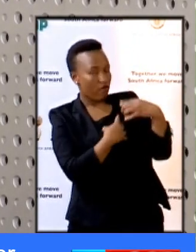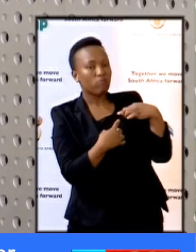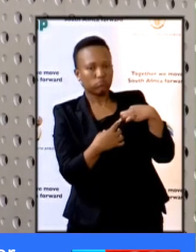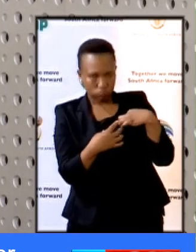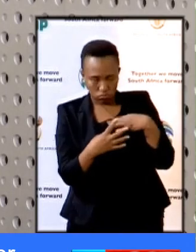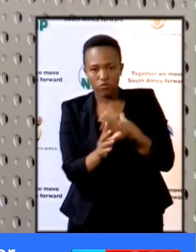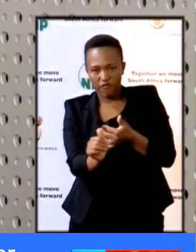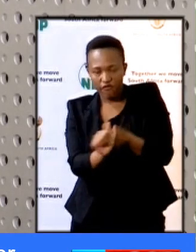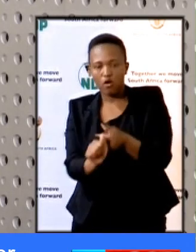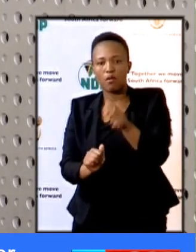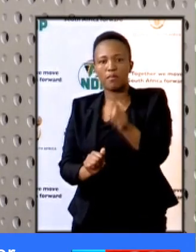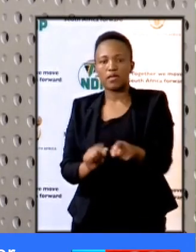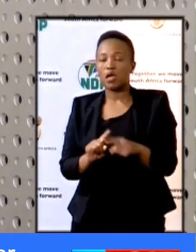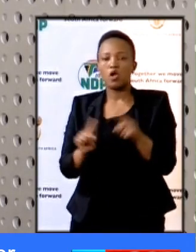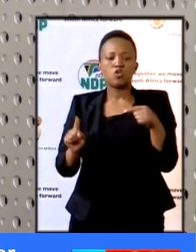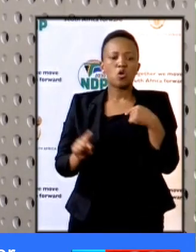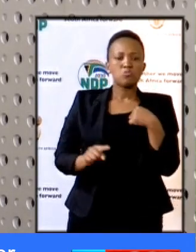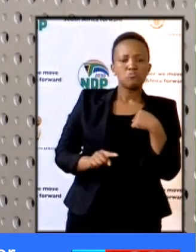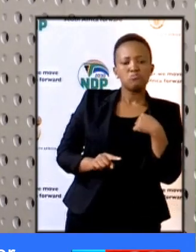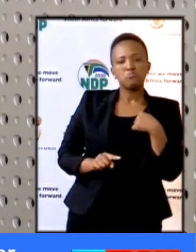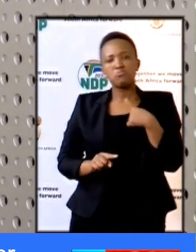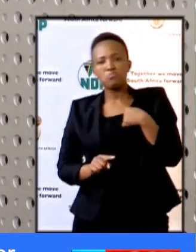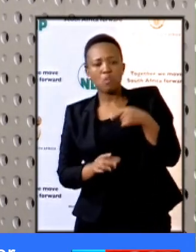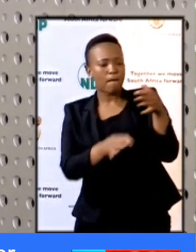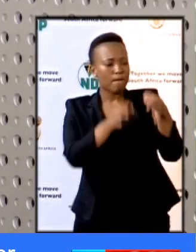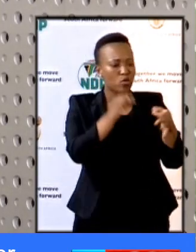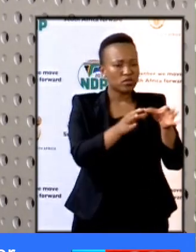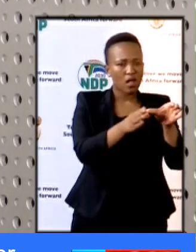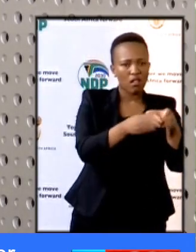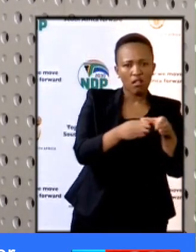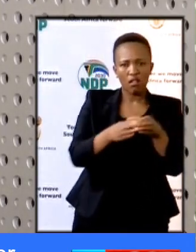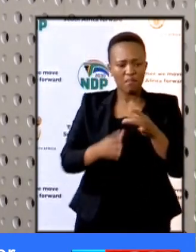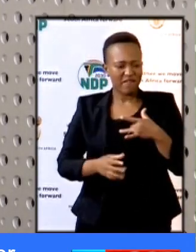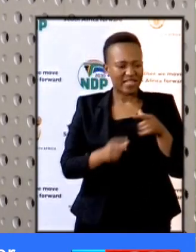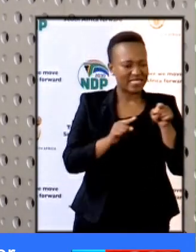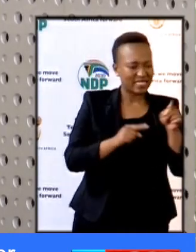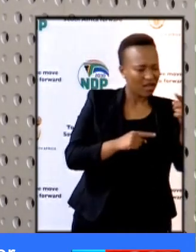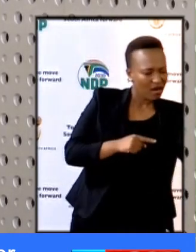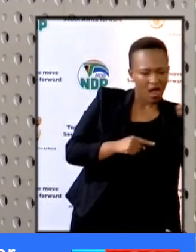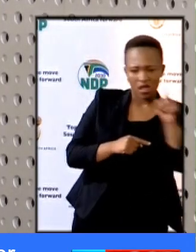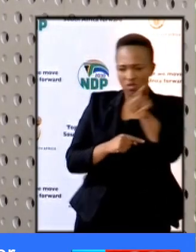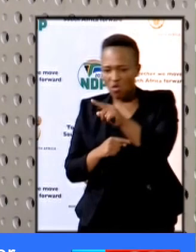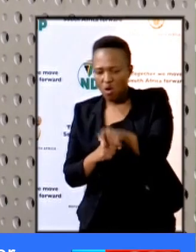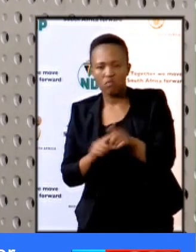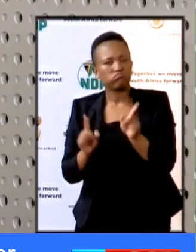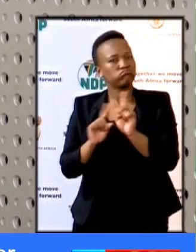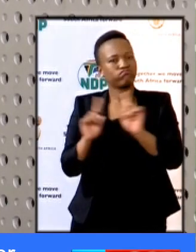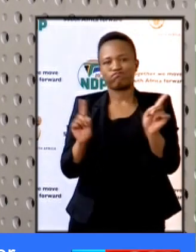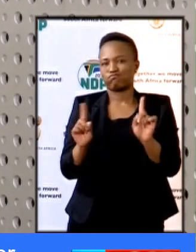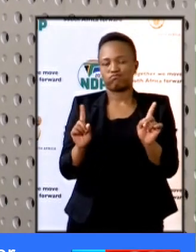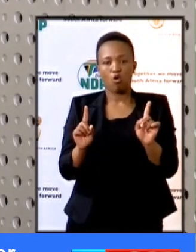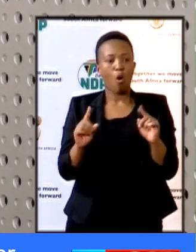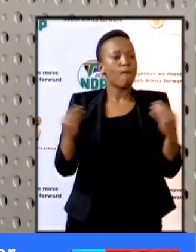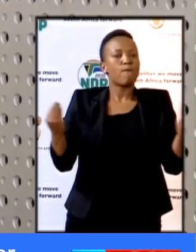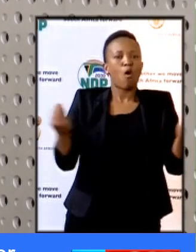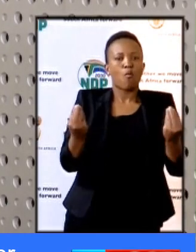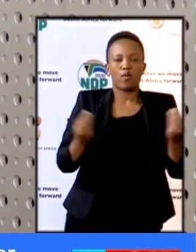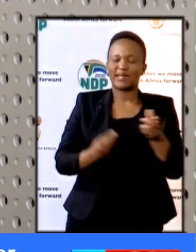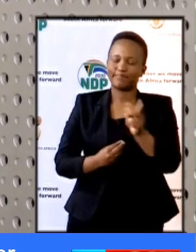be guided by what seems to be politically correct feeling or populism.